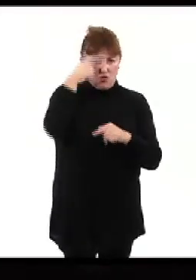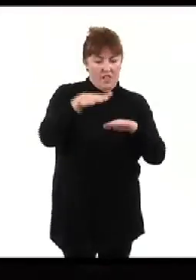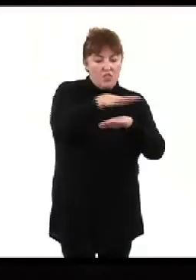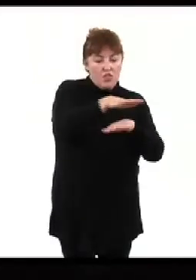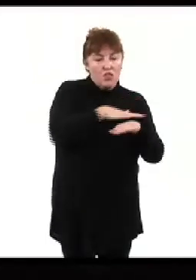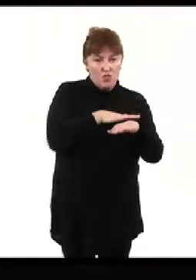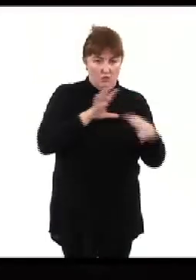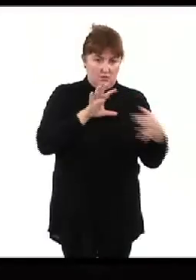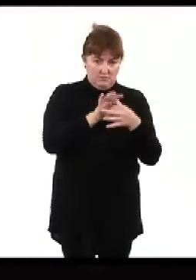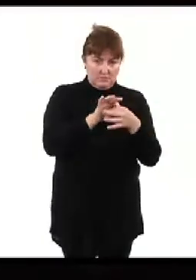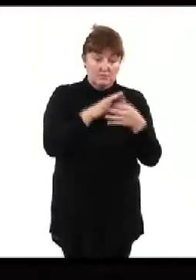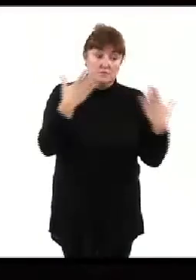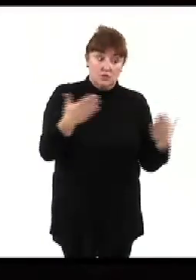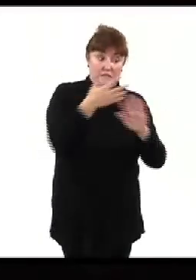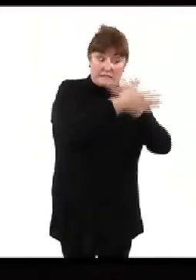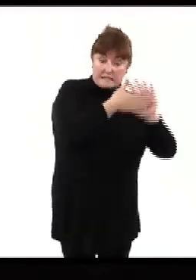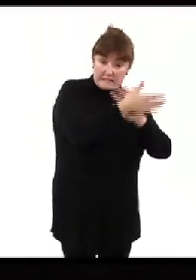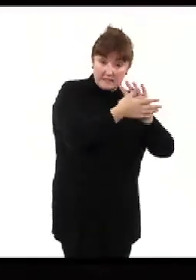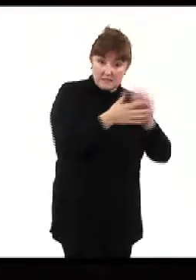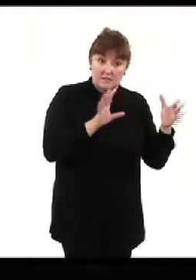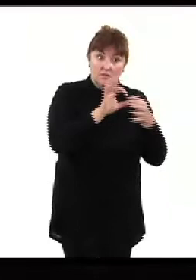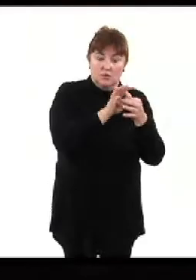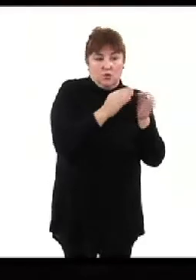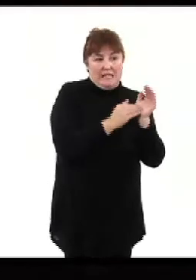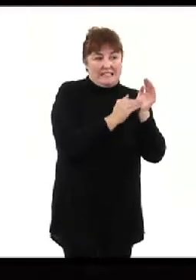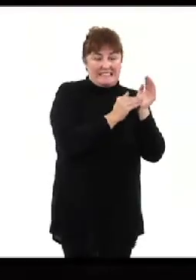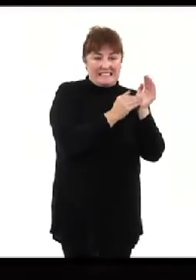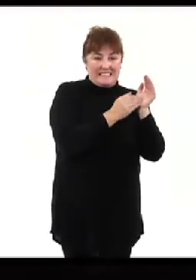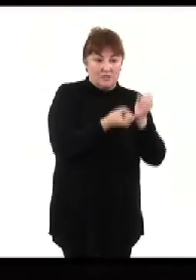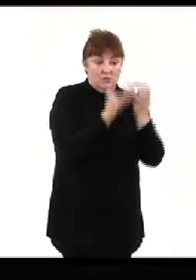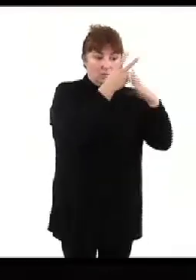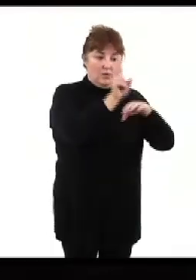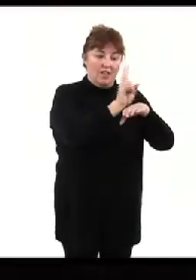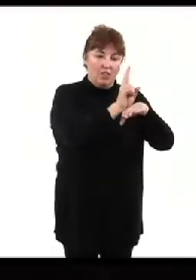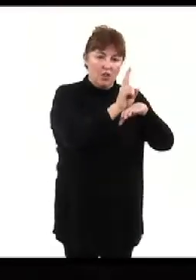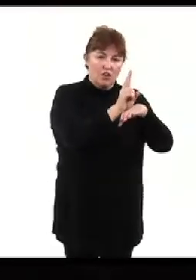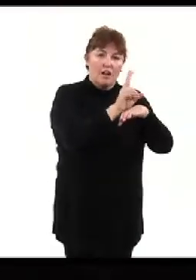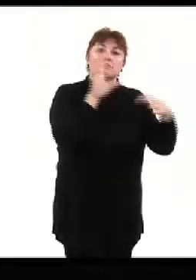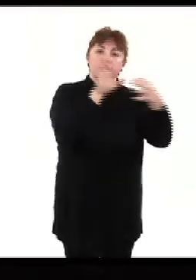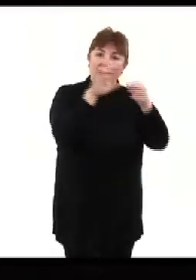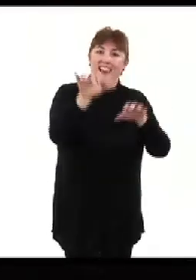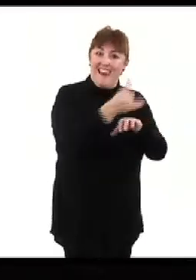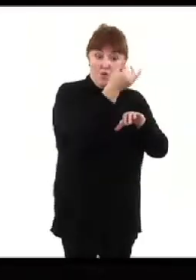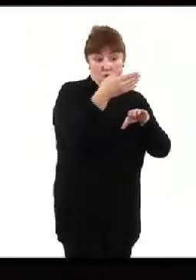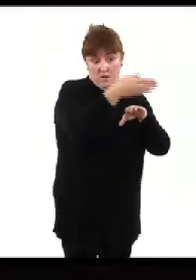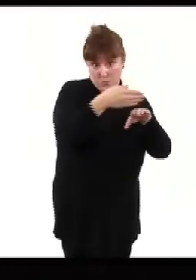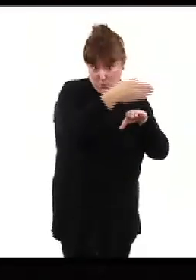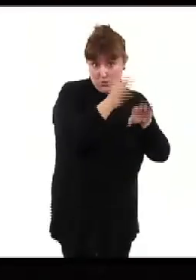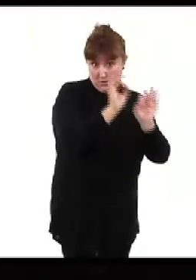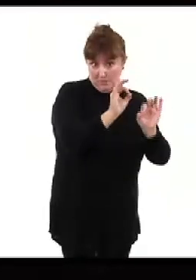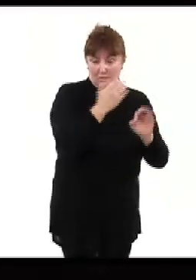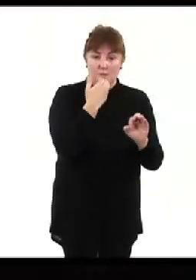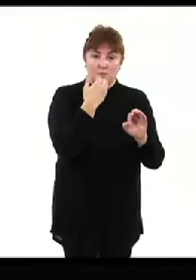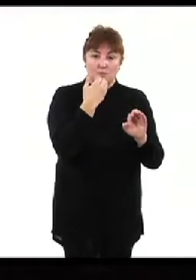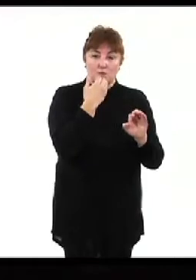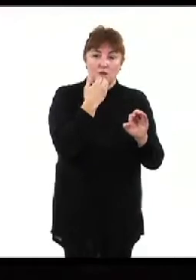For pantomimes, we see much more engagement of the superior parietal region. We know that that's involved in all kinds of